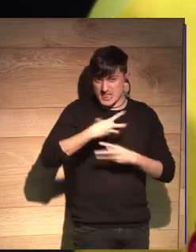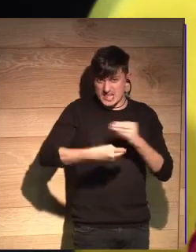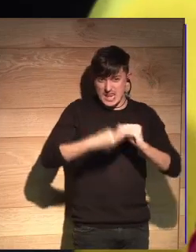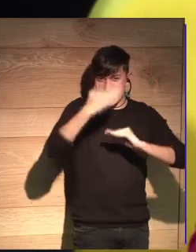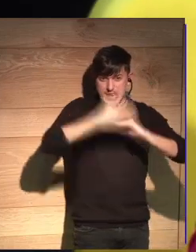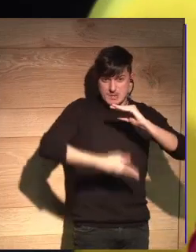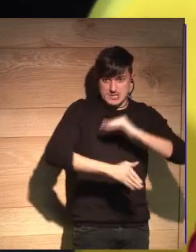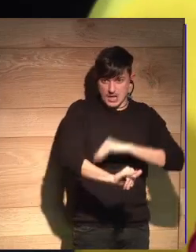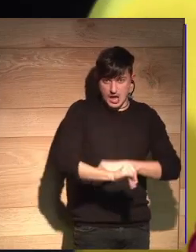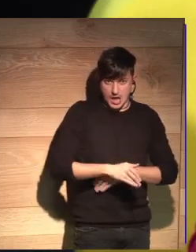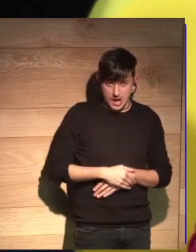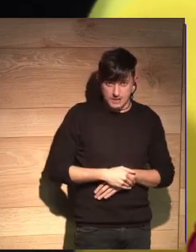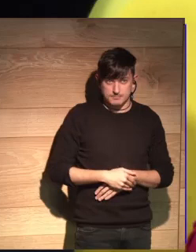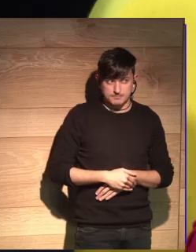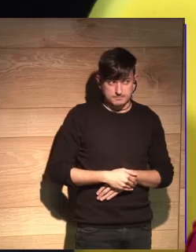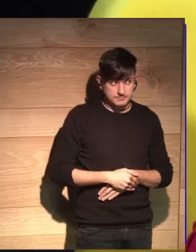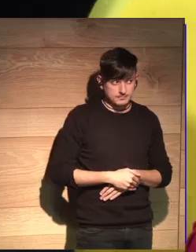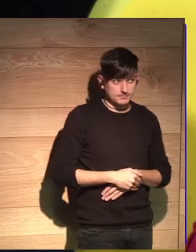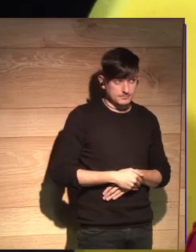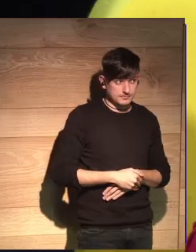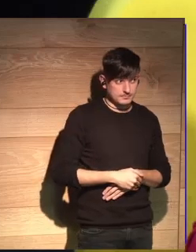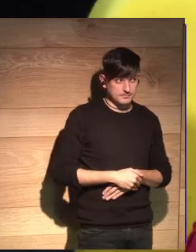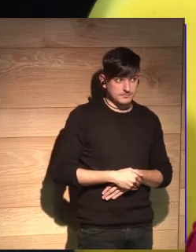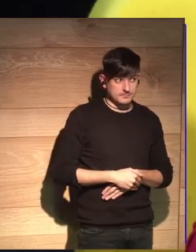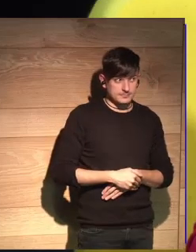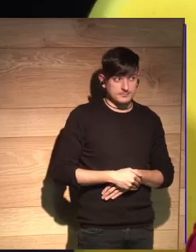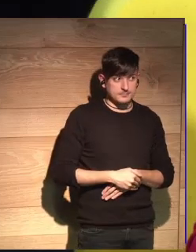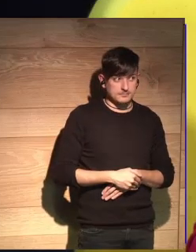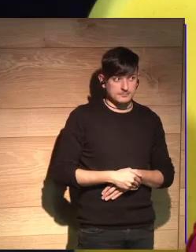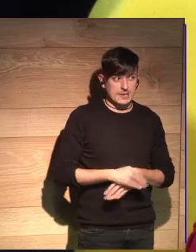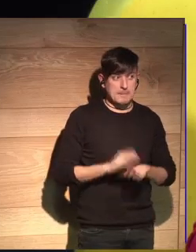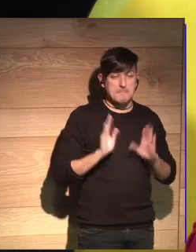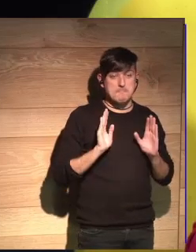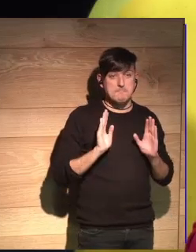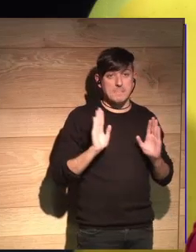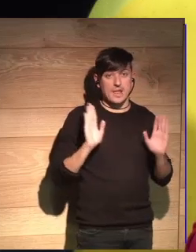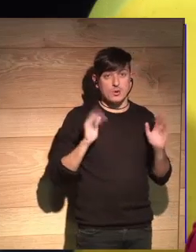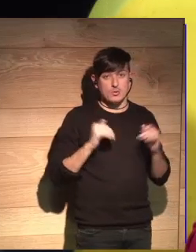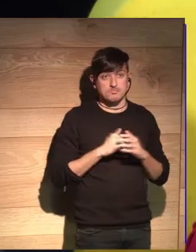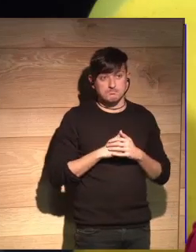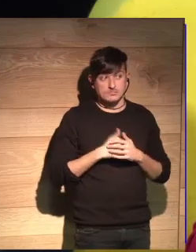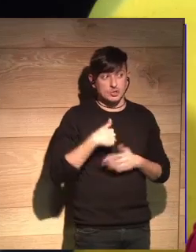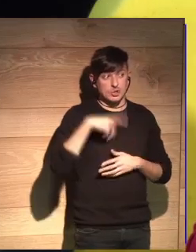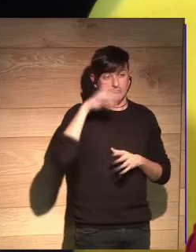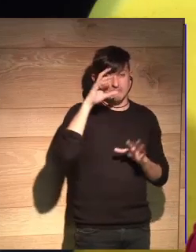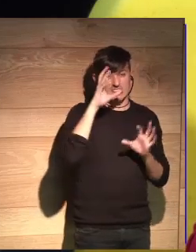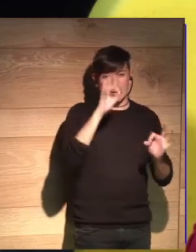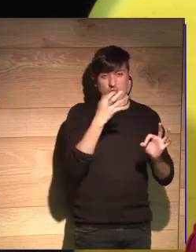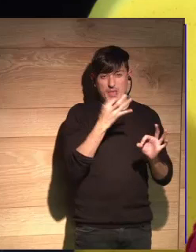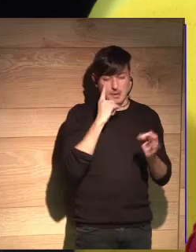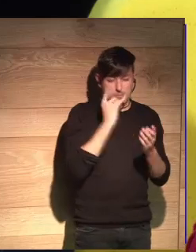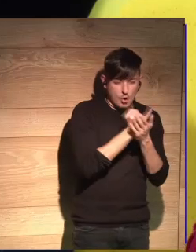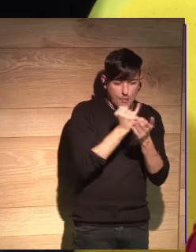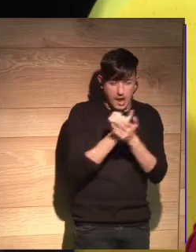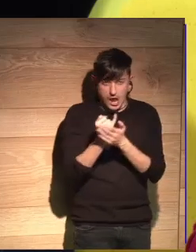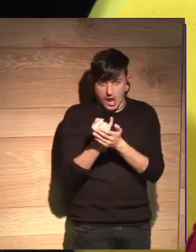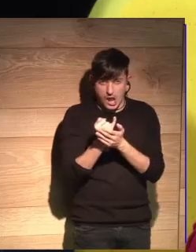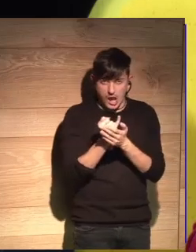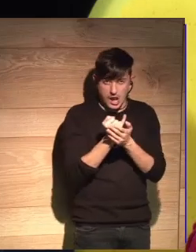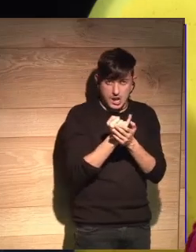various forms of enhancement and AI. But certainly, I think we need to experiment with training. Some forms of training might not be